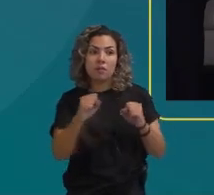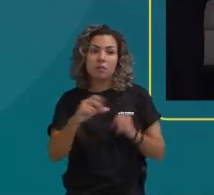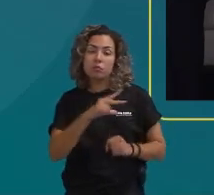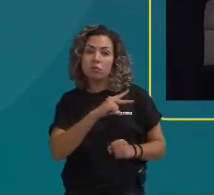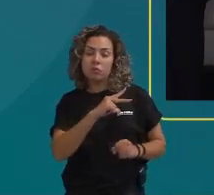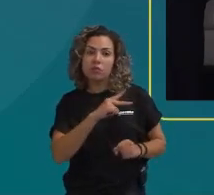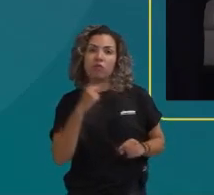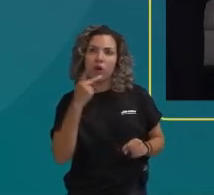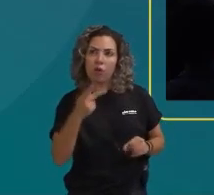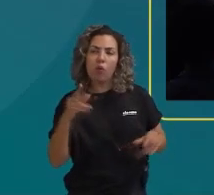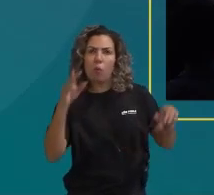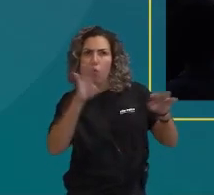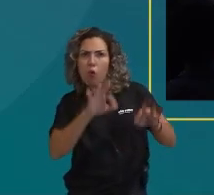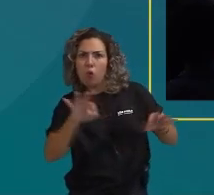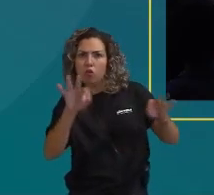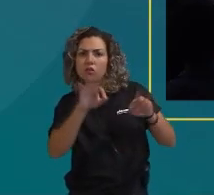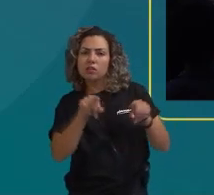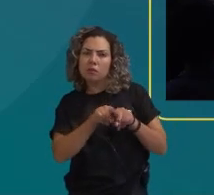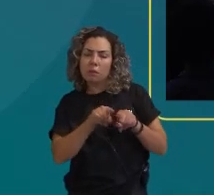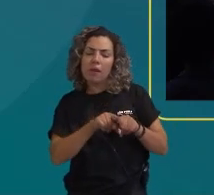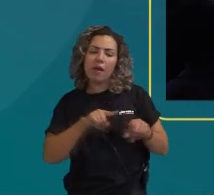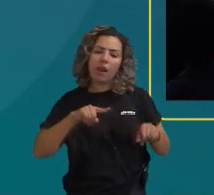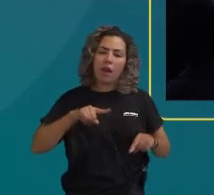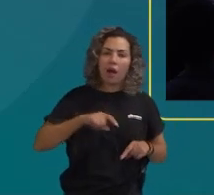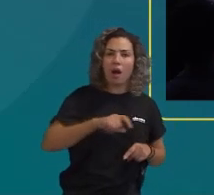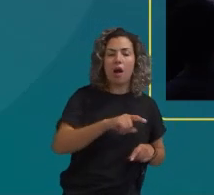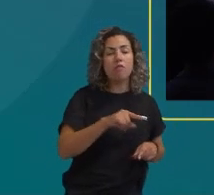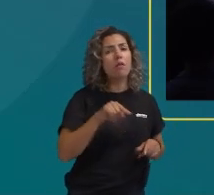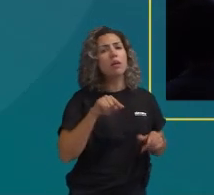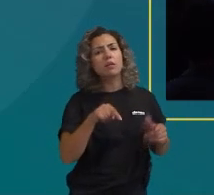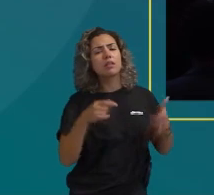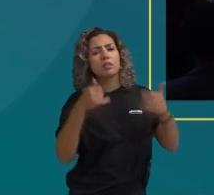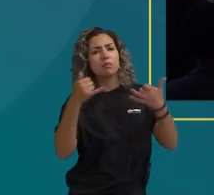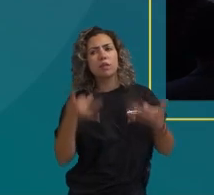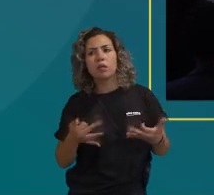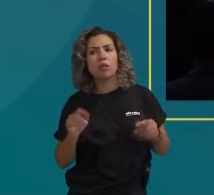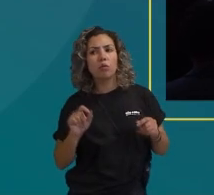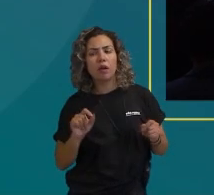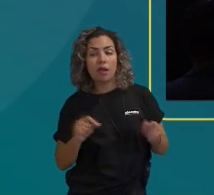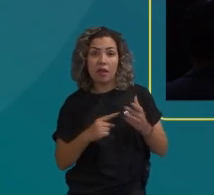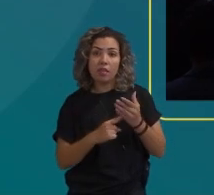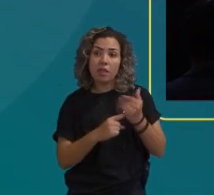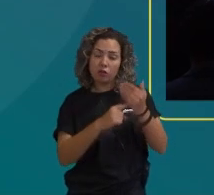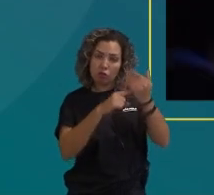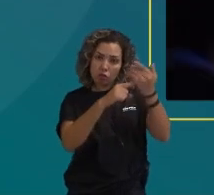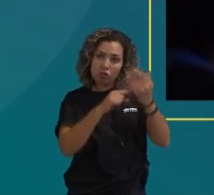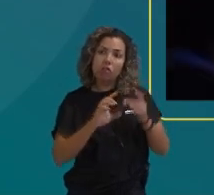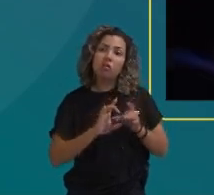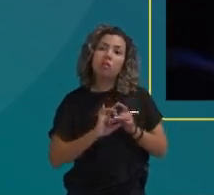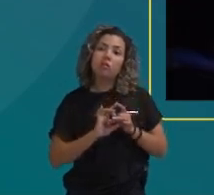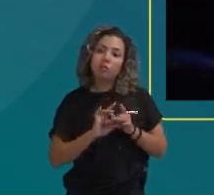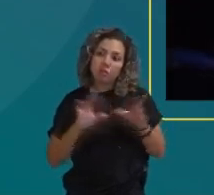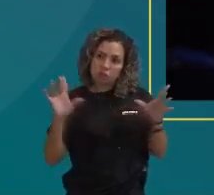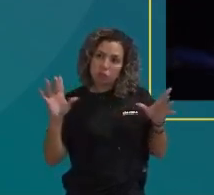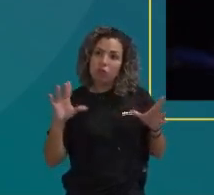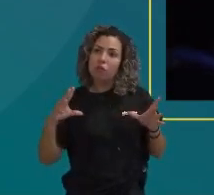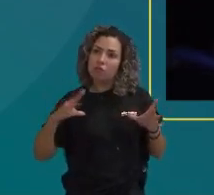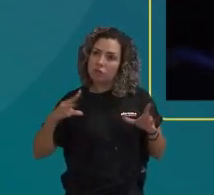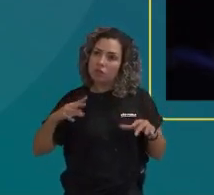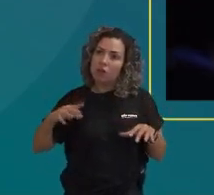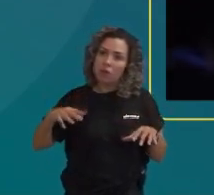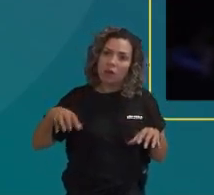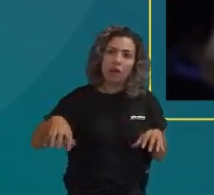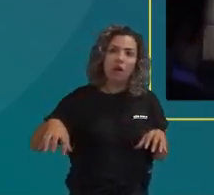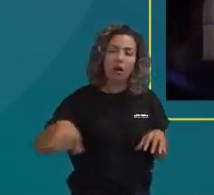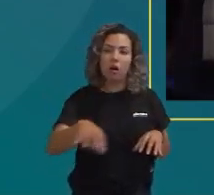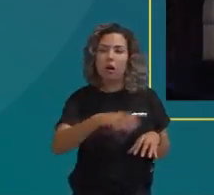What I'm trying to tell is that technology may be available across the globe in different cities. So Kochi is ready to learn.